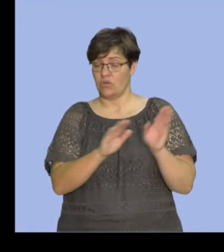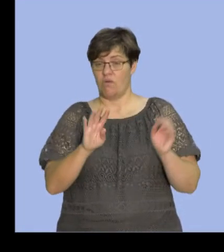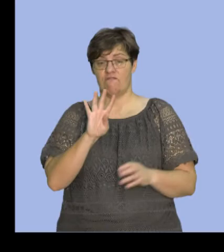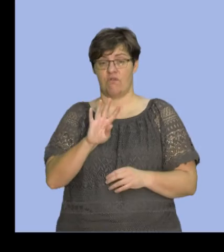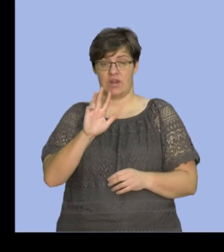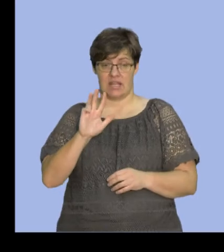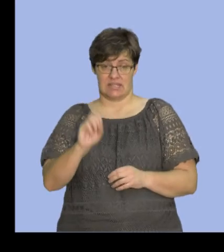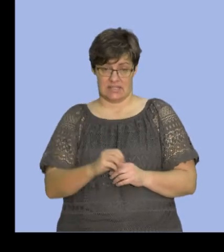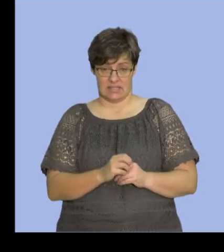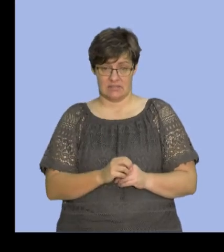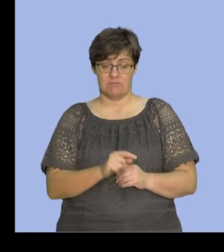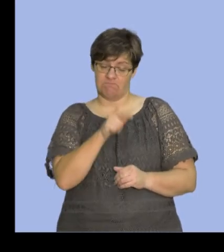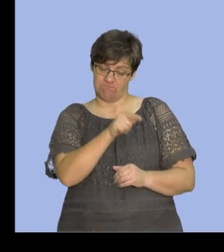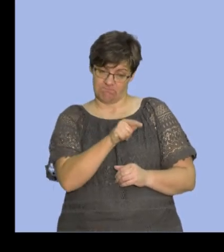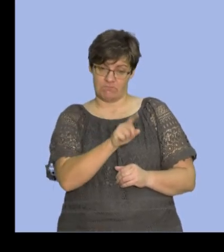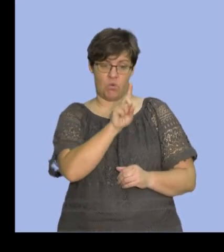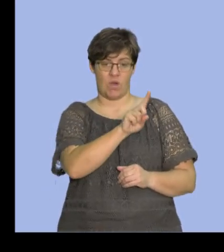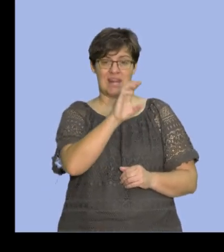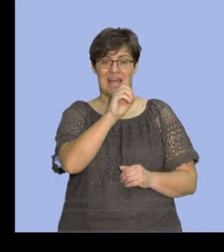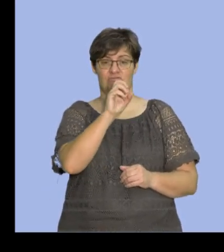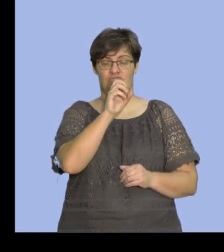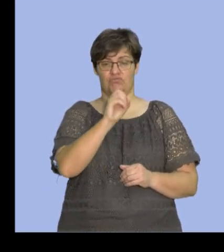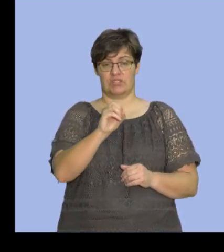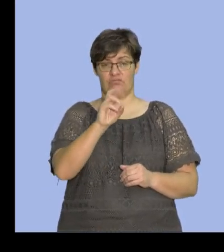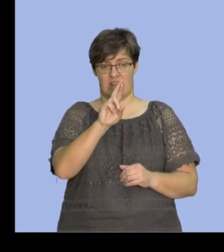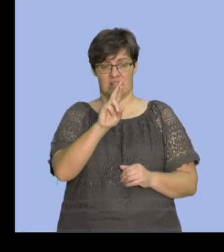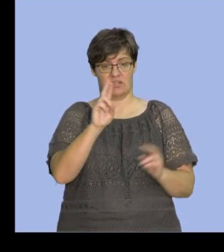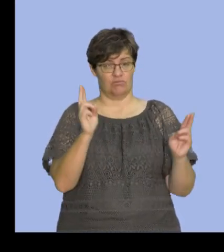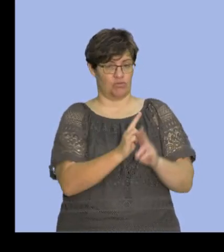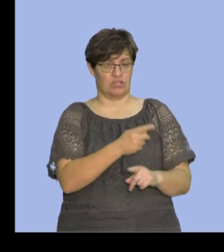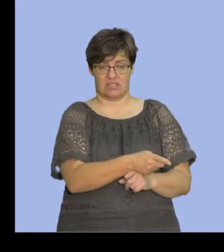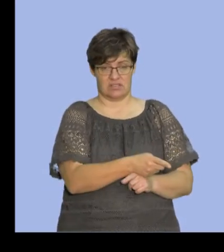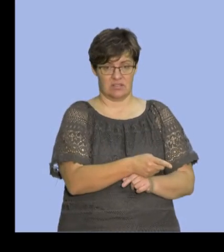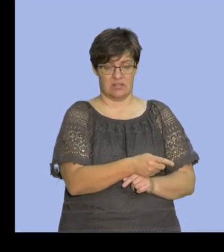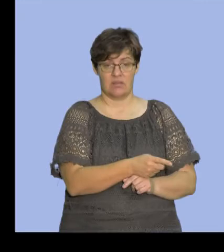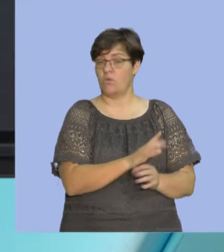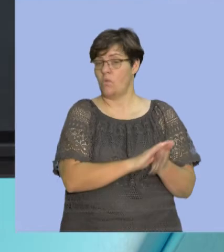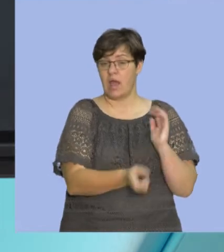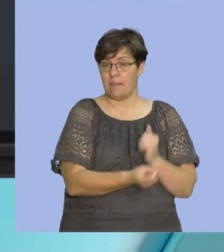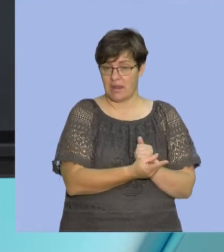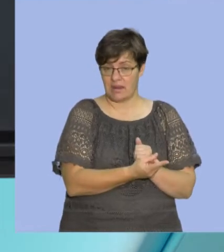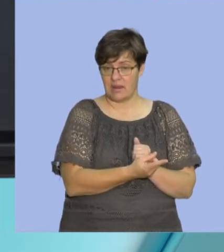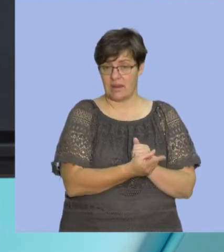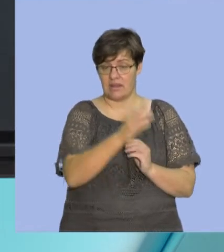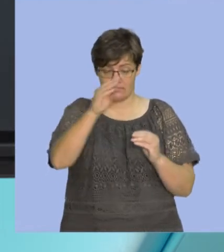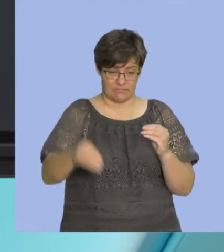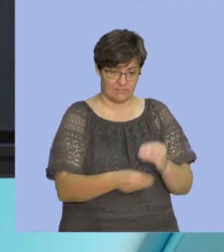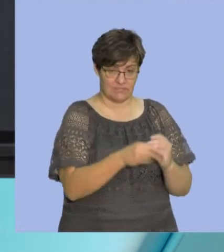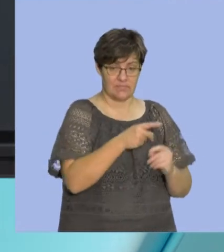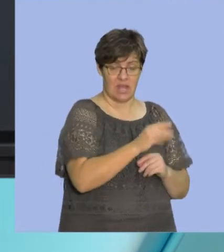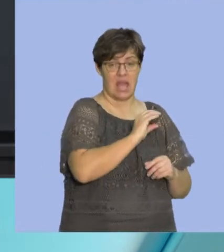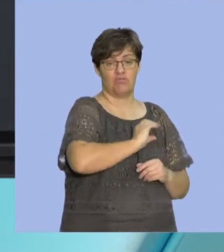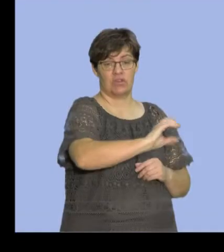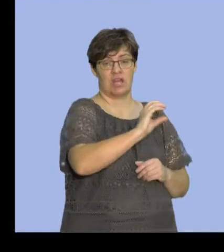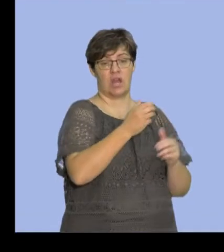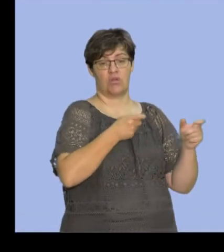490. Clearly you can see there's 100 Rand different. What happens to that amount? It must go into my creditors control